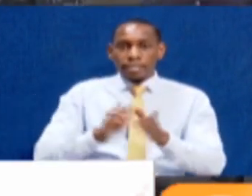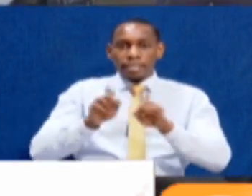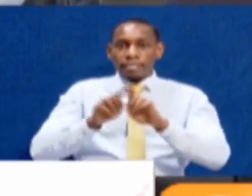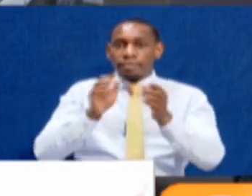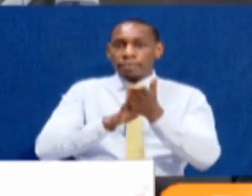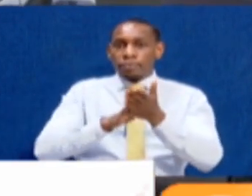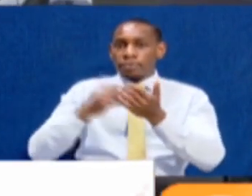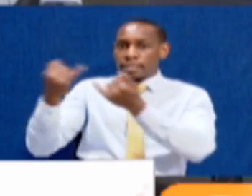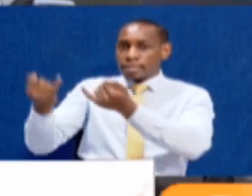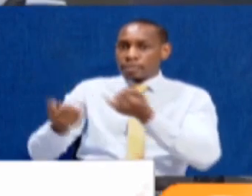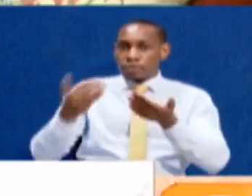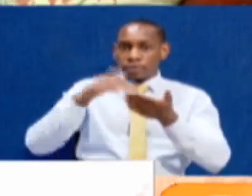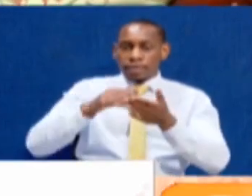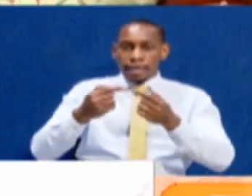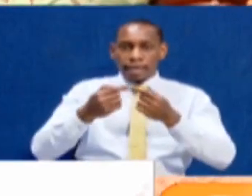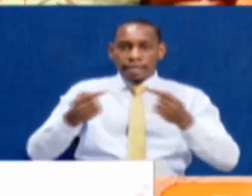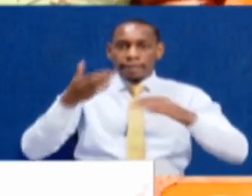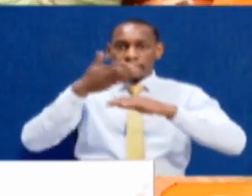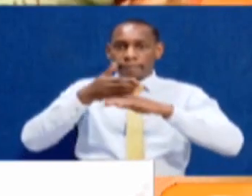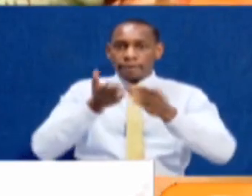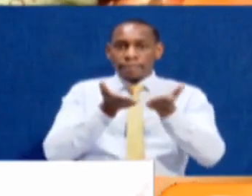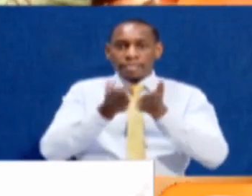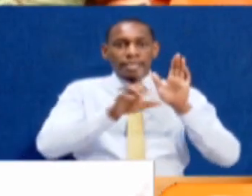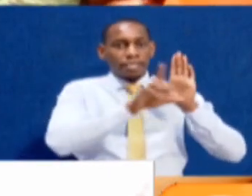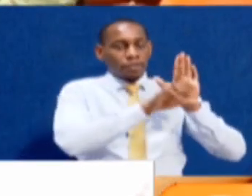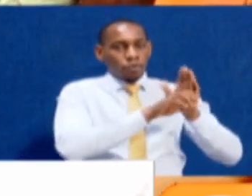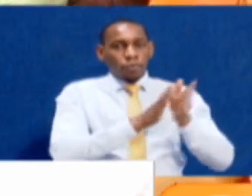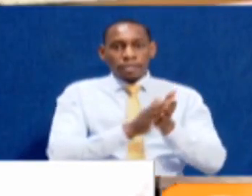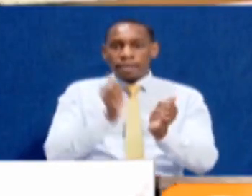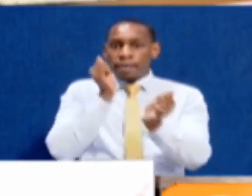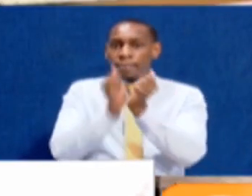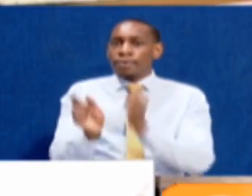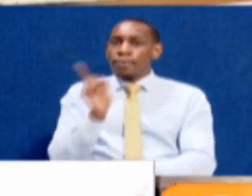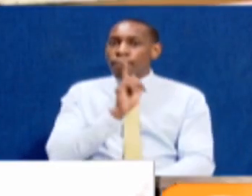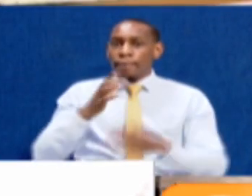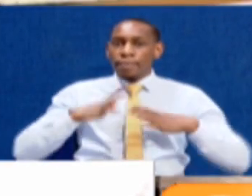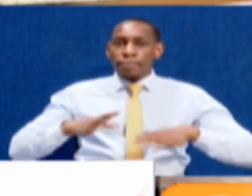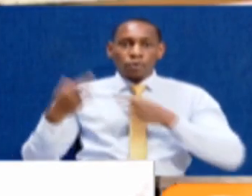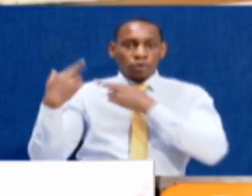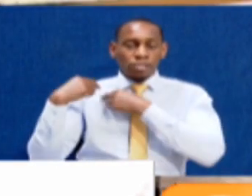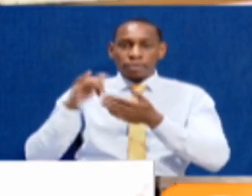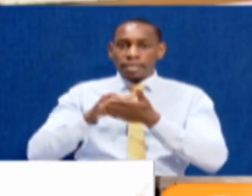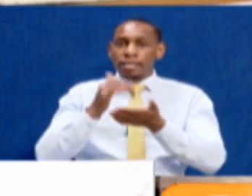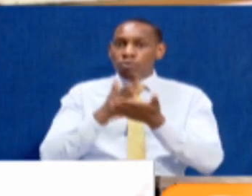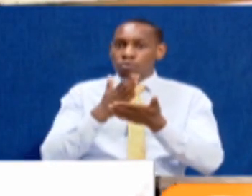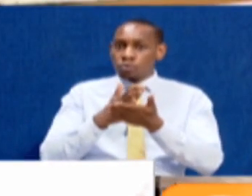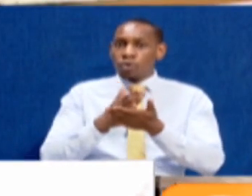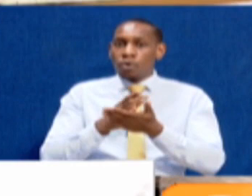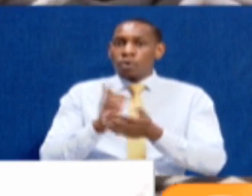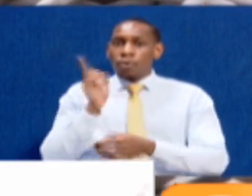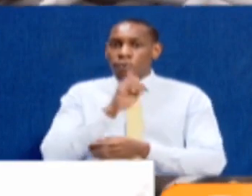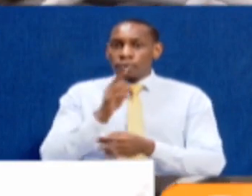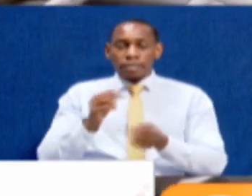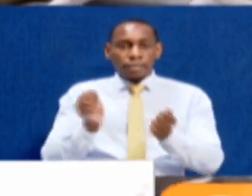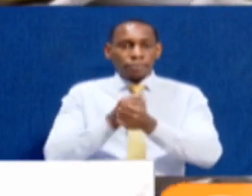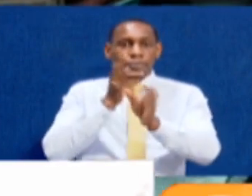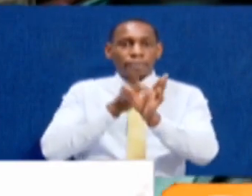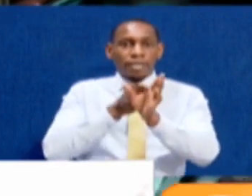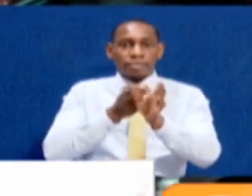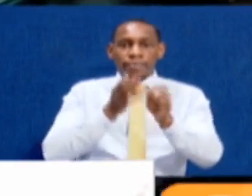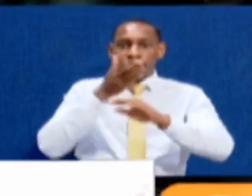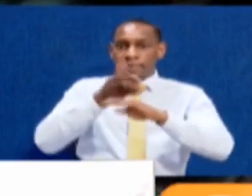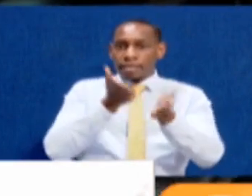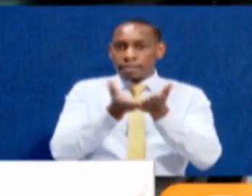also recommended the introduction of the anti-illicit trade laws, with punitive measures against offenders to make it costly to engage in illicit trade, as well